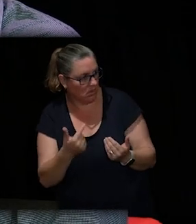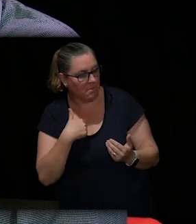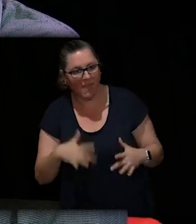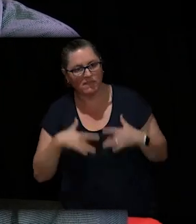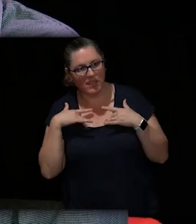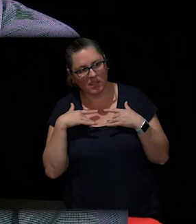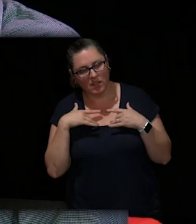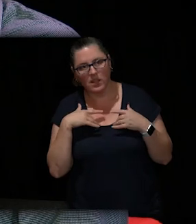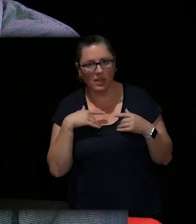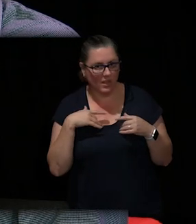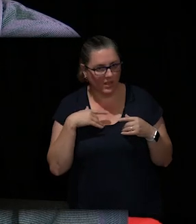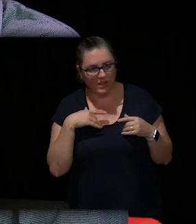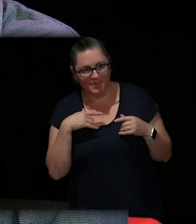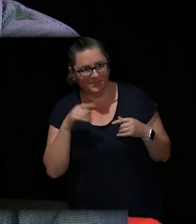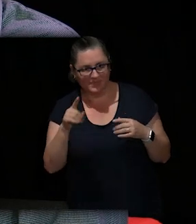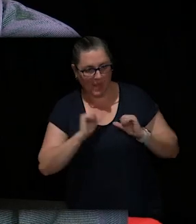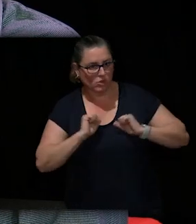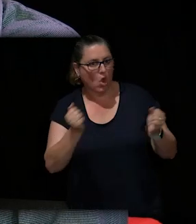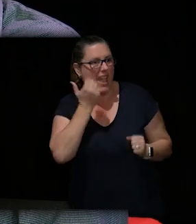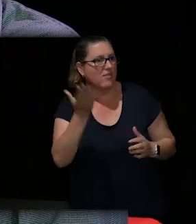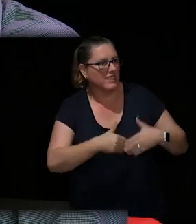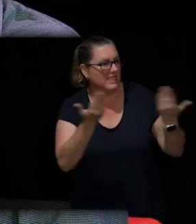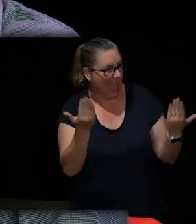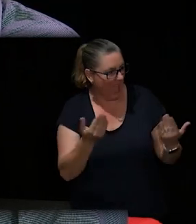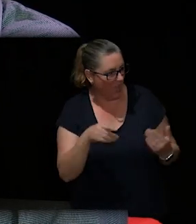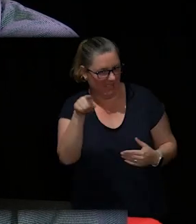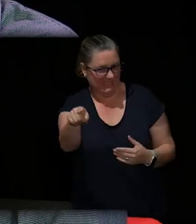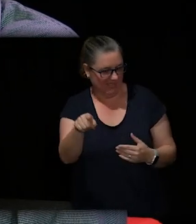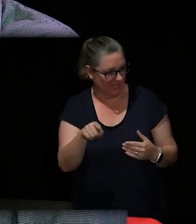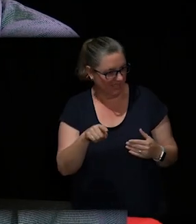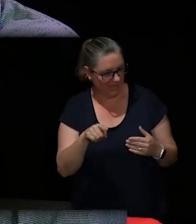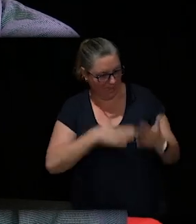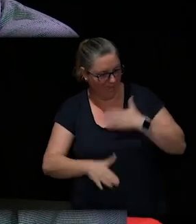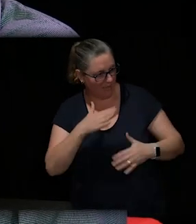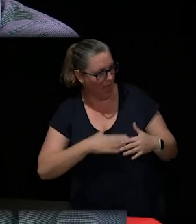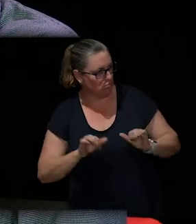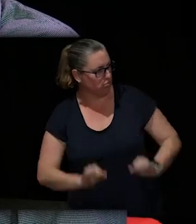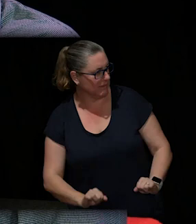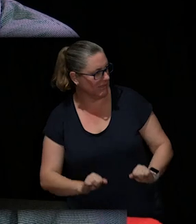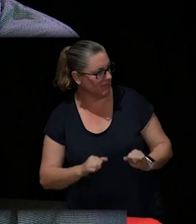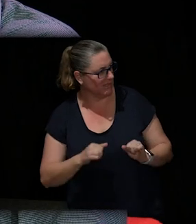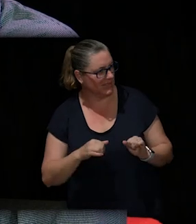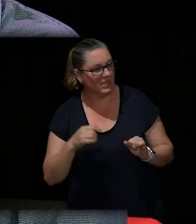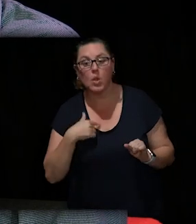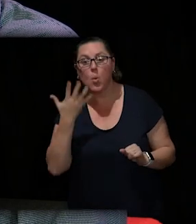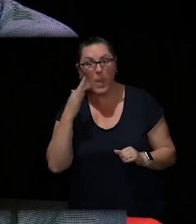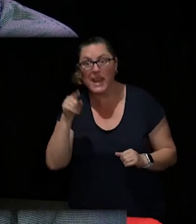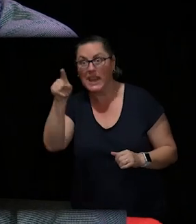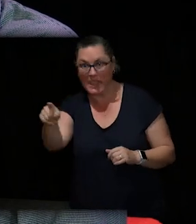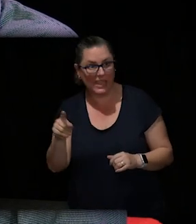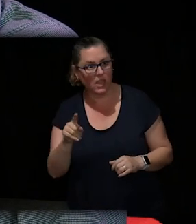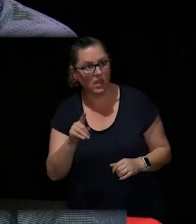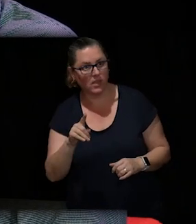day how he acts as president. I didn't think, I was totally against him when he was running, and still I thought, oh, he